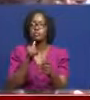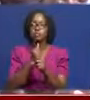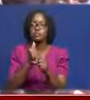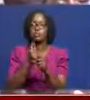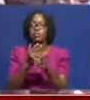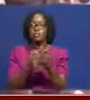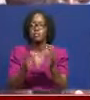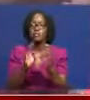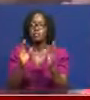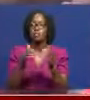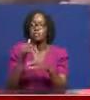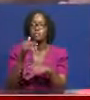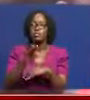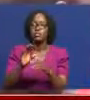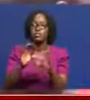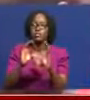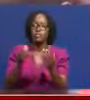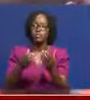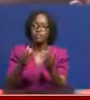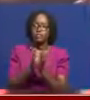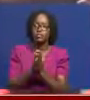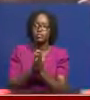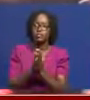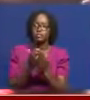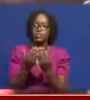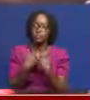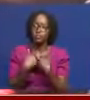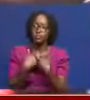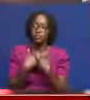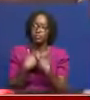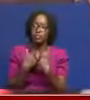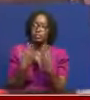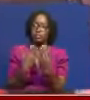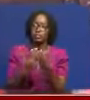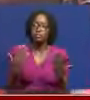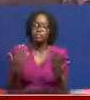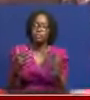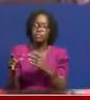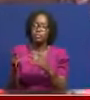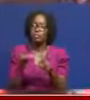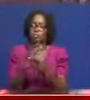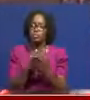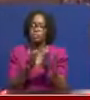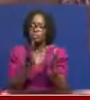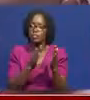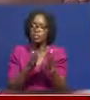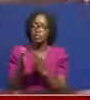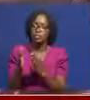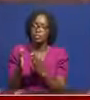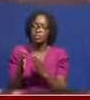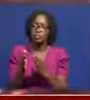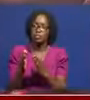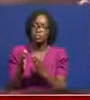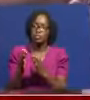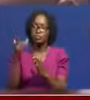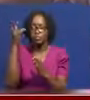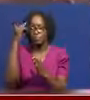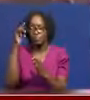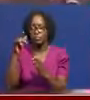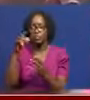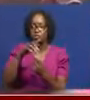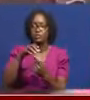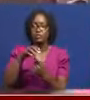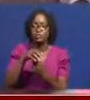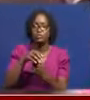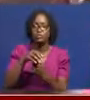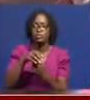in class and in out-of-class activity. We have lined up a number of things to do as part of the preparation for the